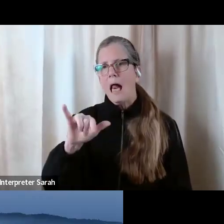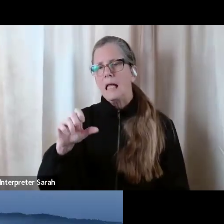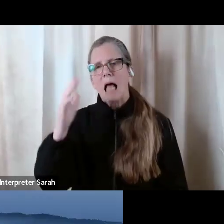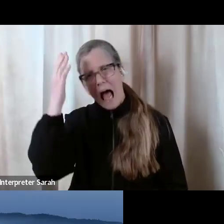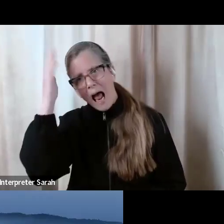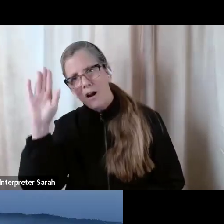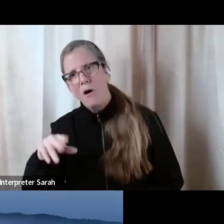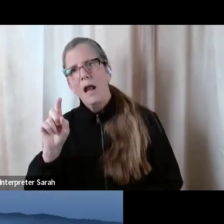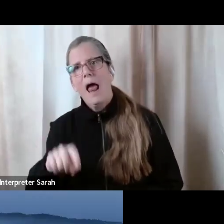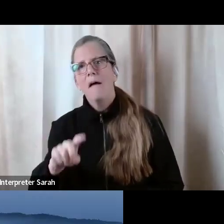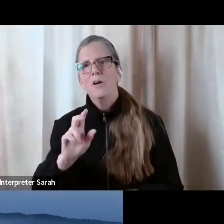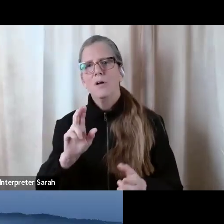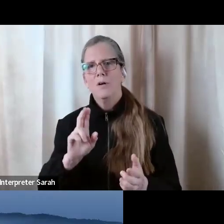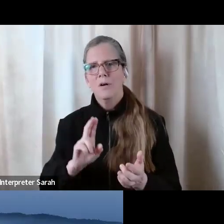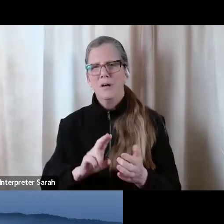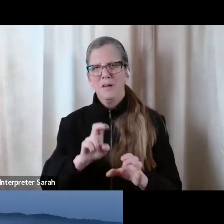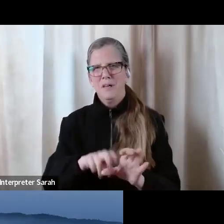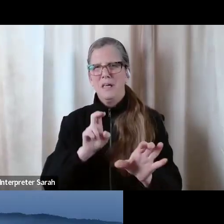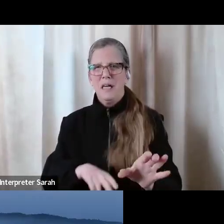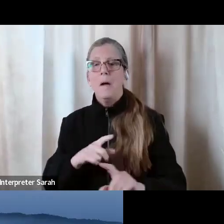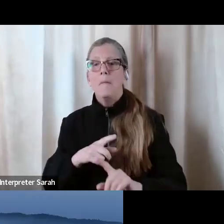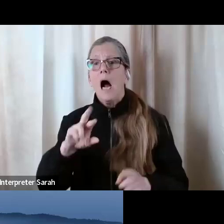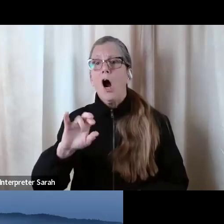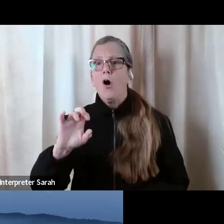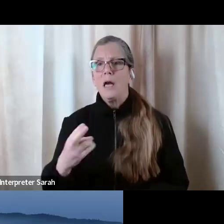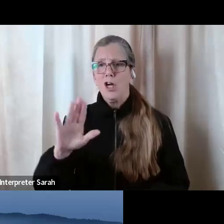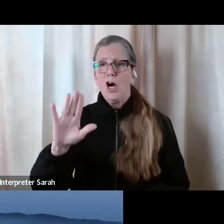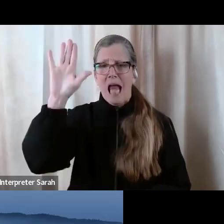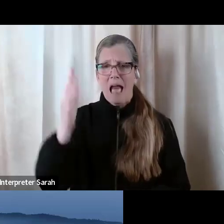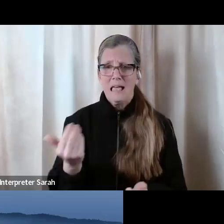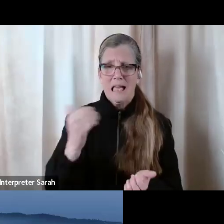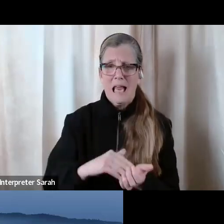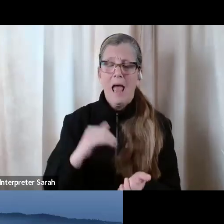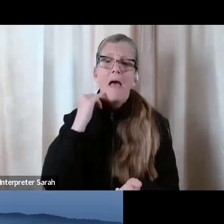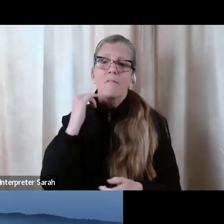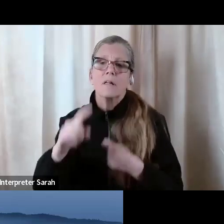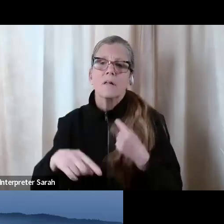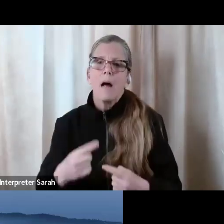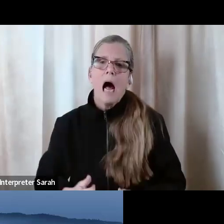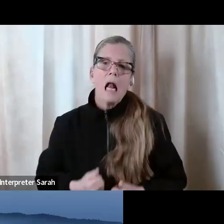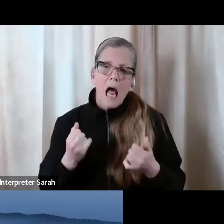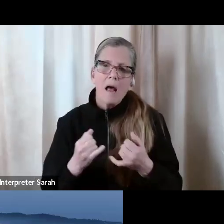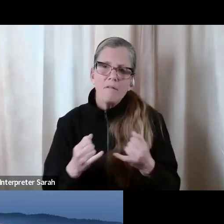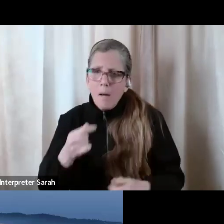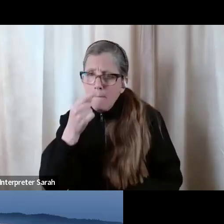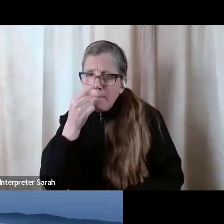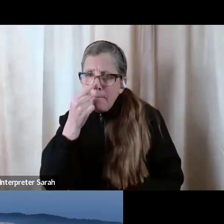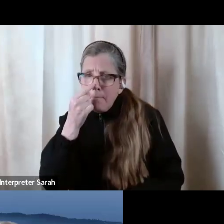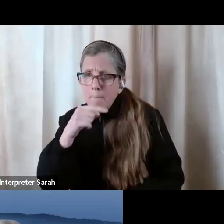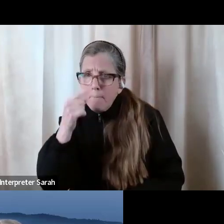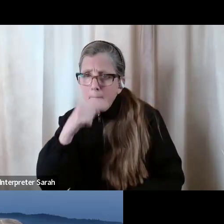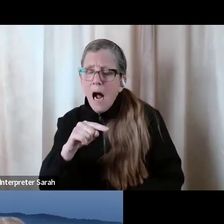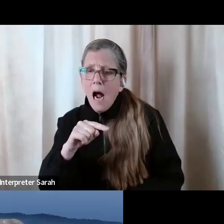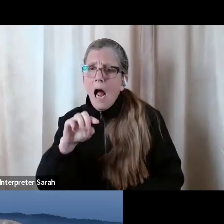Rich's hand up again. So Rich, if this is about Lifeline, do you mind going off mute to ask your questions